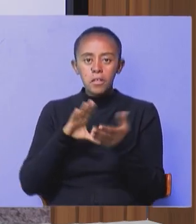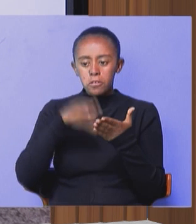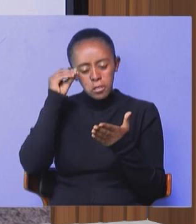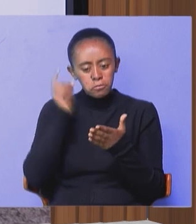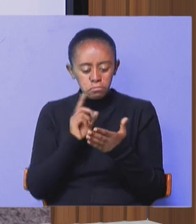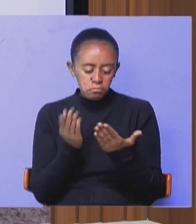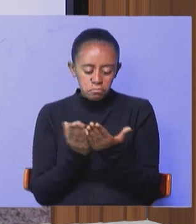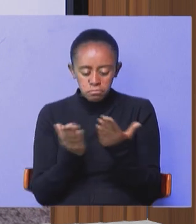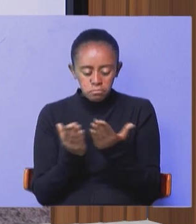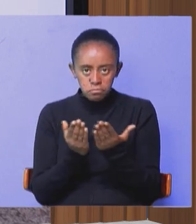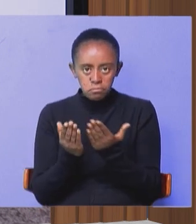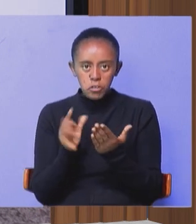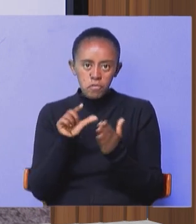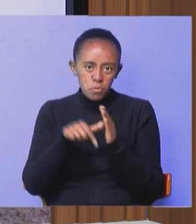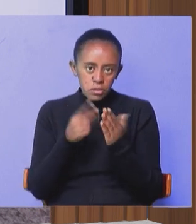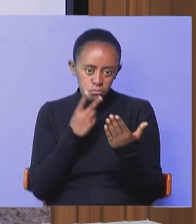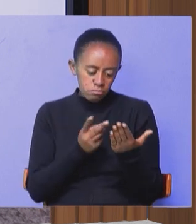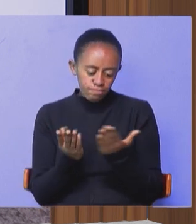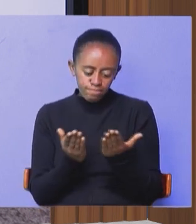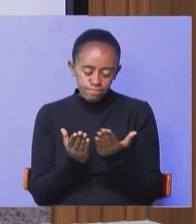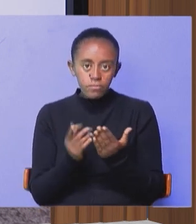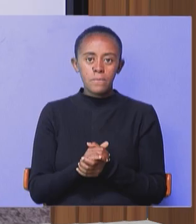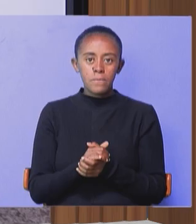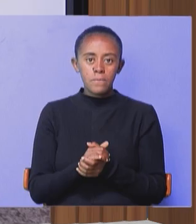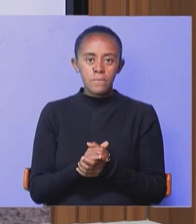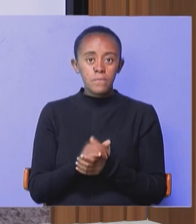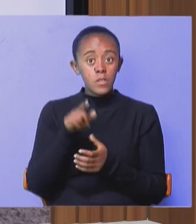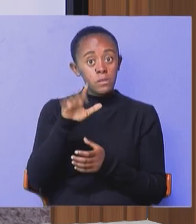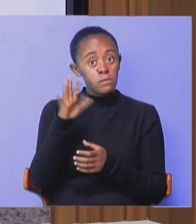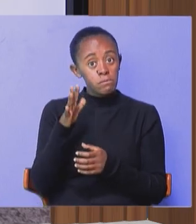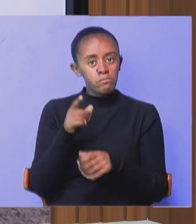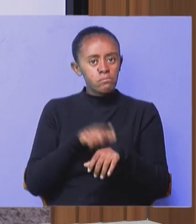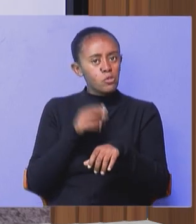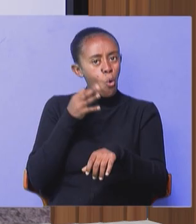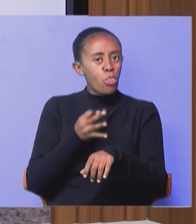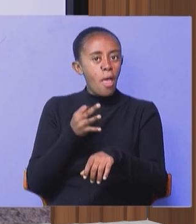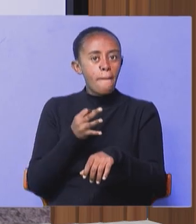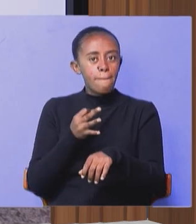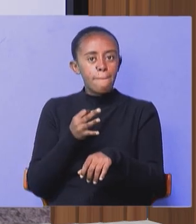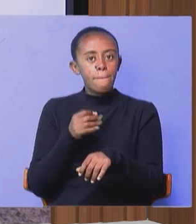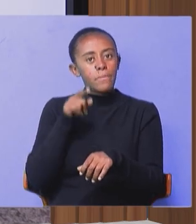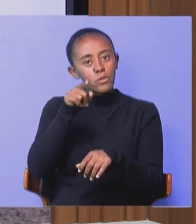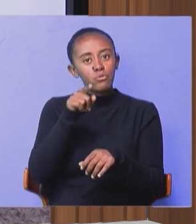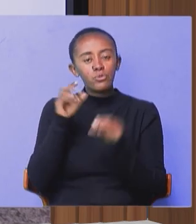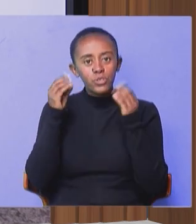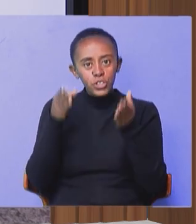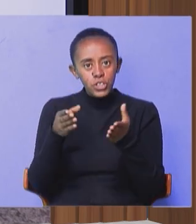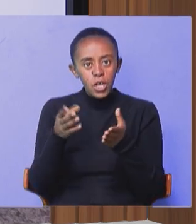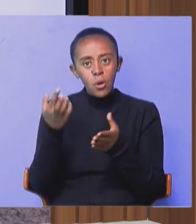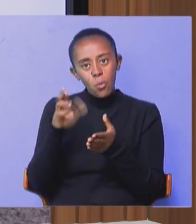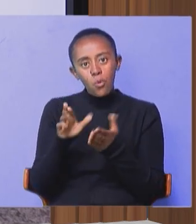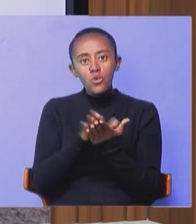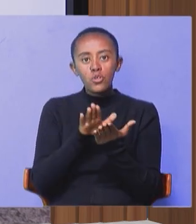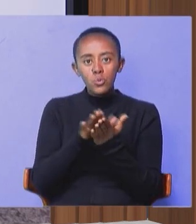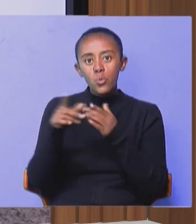learning in the next few minutes, and that will be helpful. You may be on time so that your teachers or the